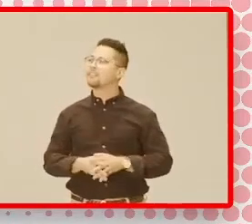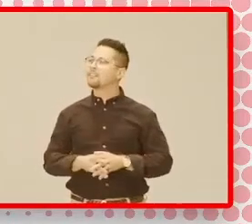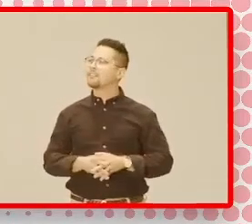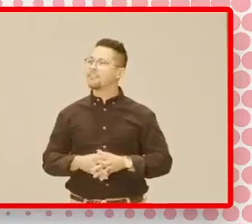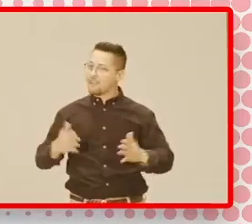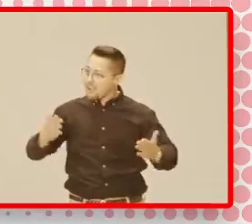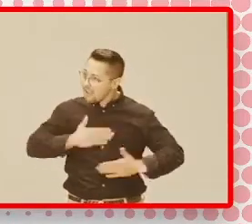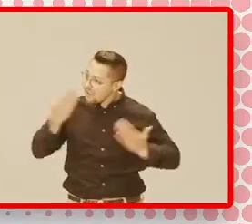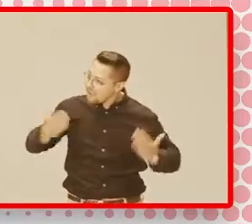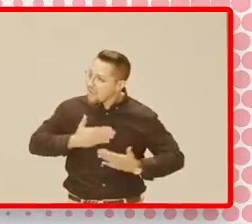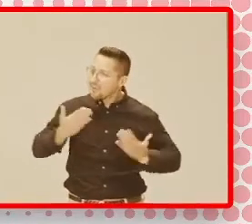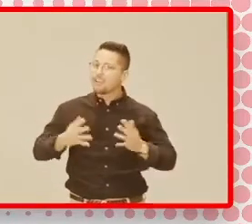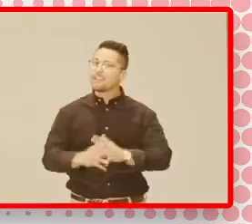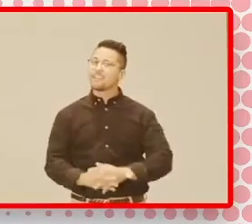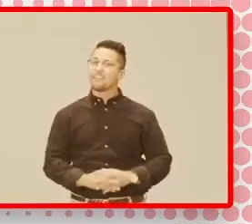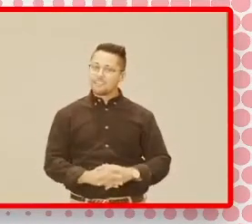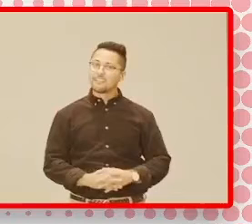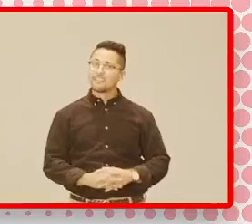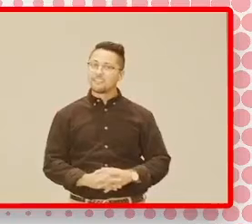happy,